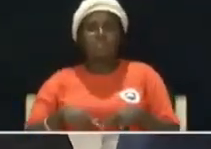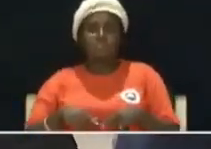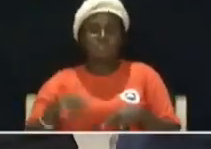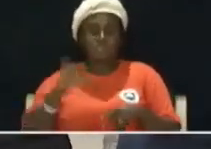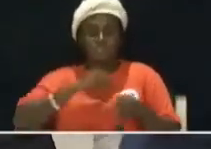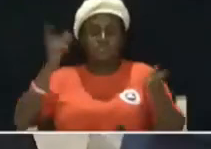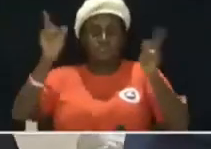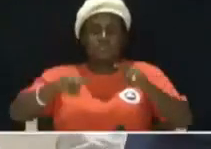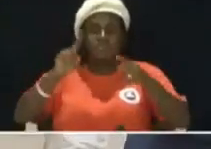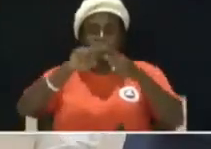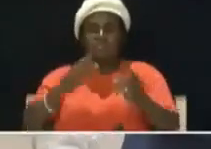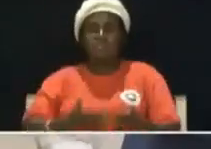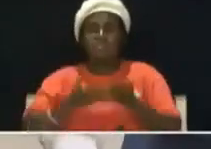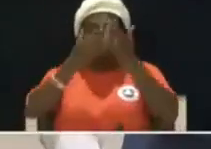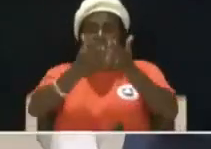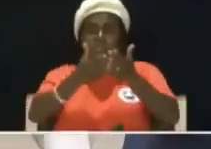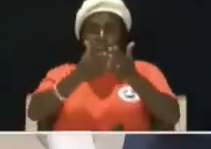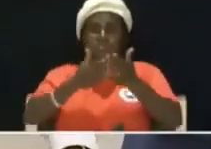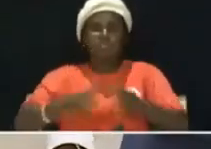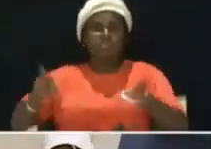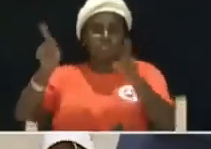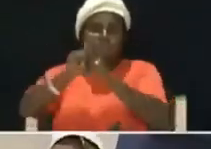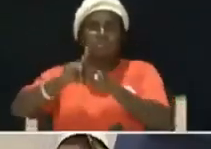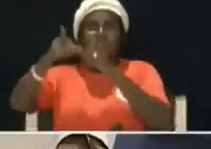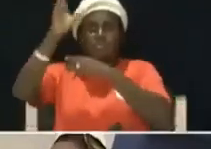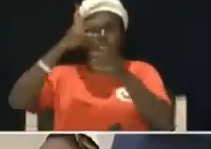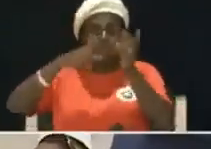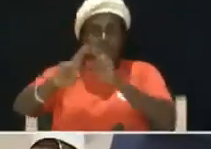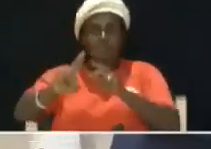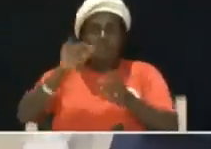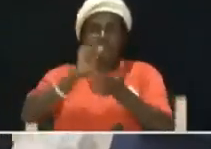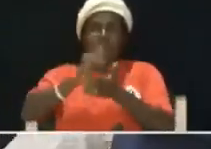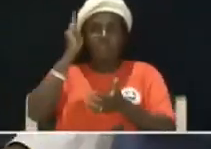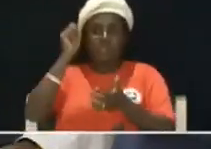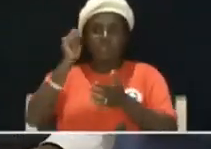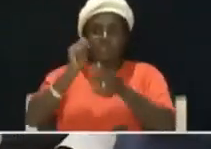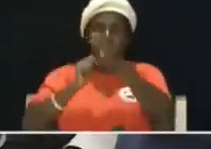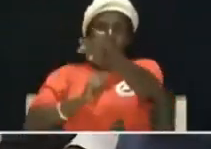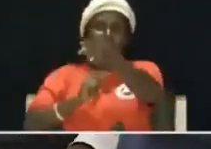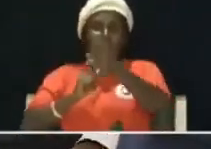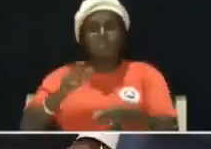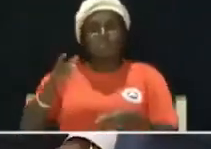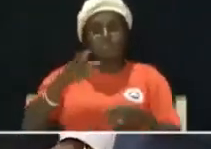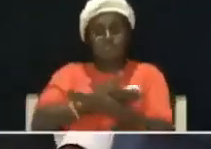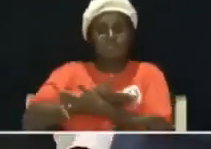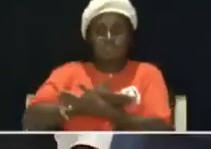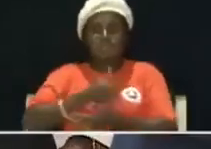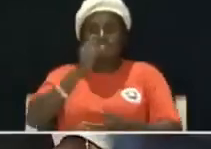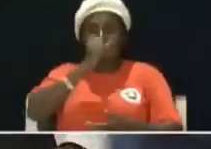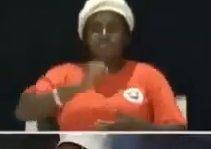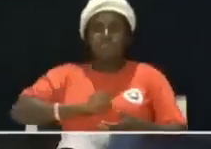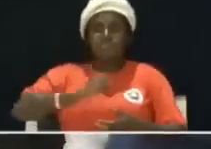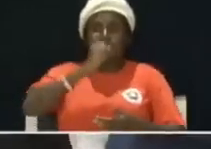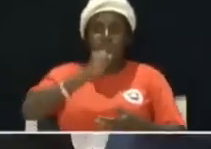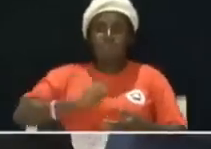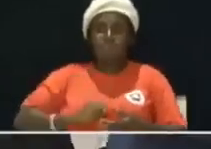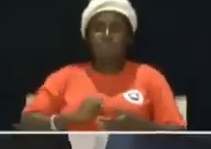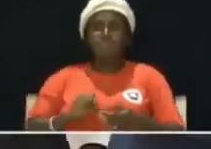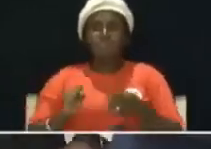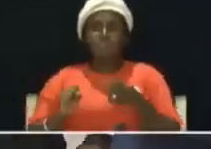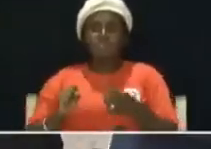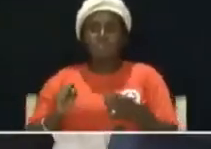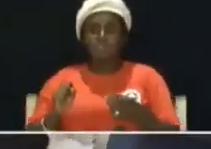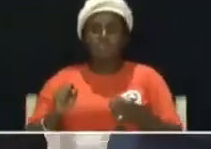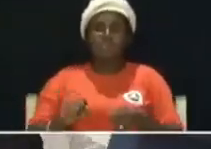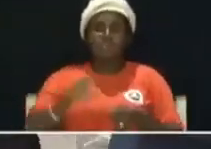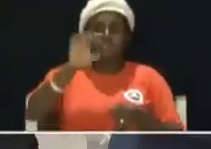have come to present, as prophesied, that testimony. Baby Samuel, Zoe,